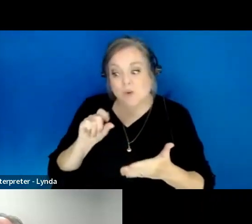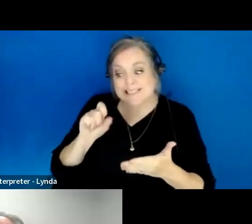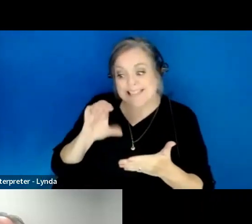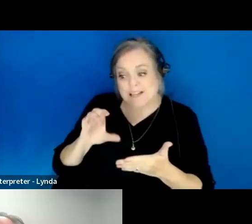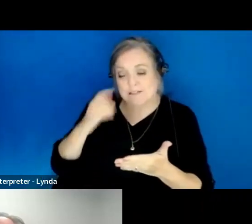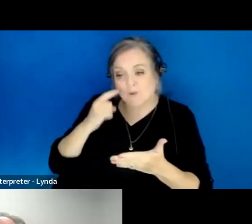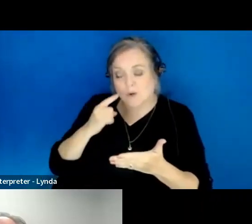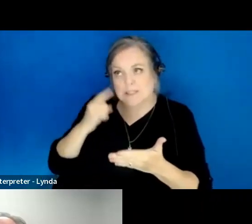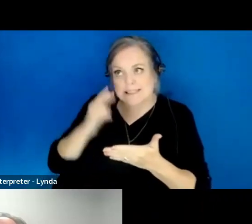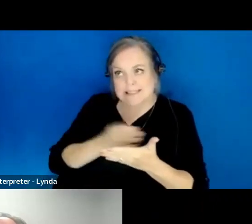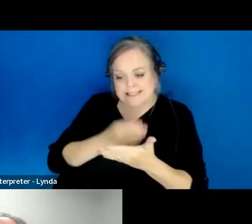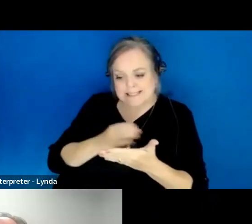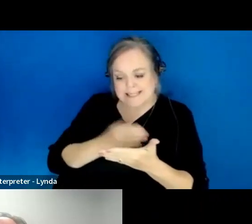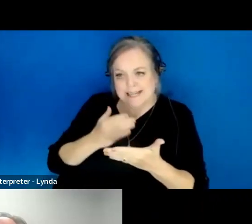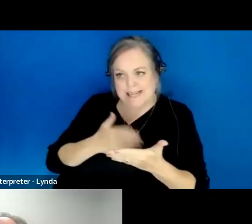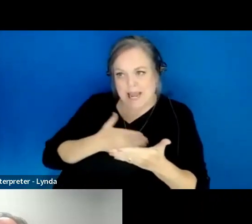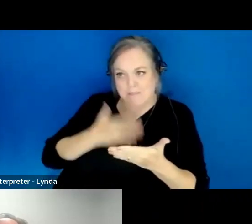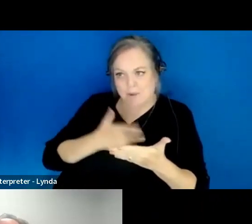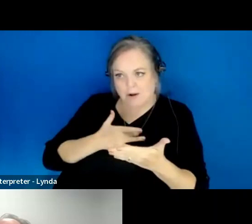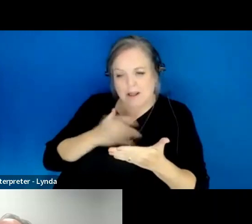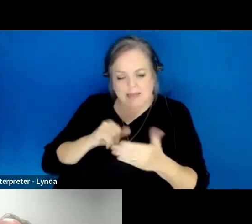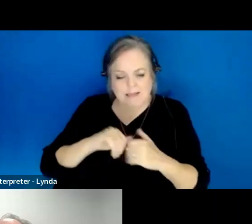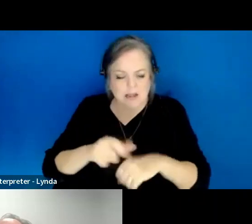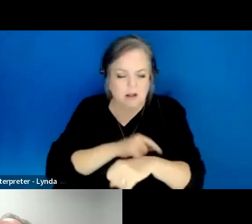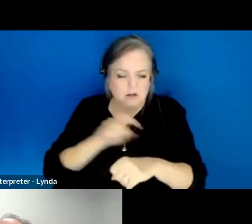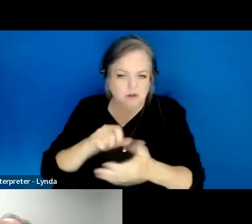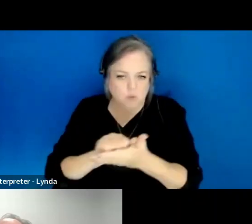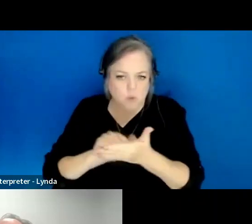birthday. That's how long you should wash your hands for. Yeah.